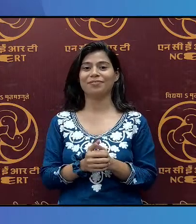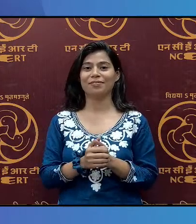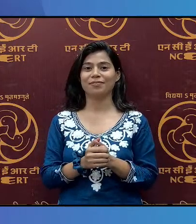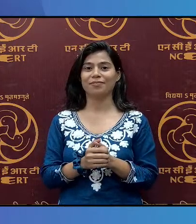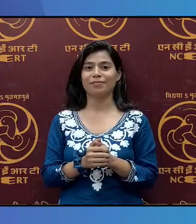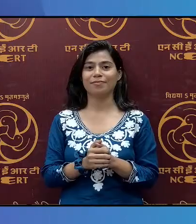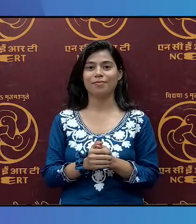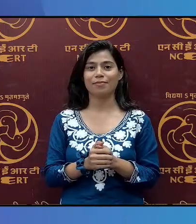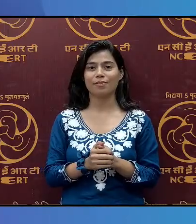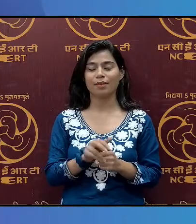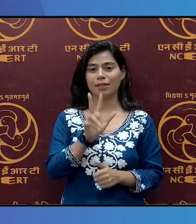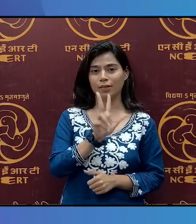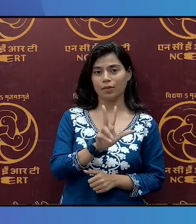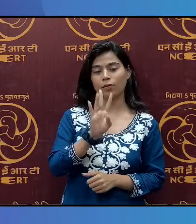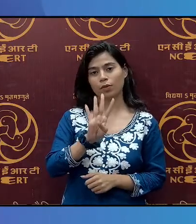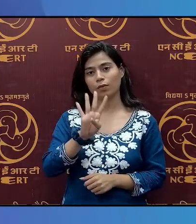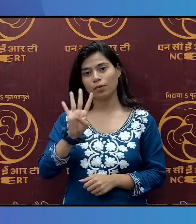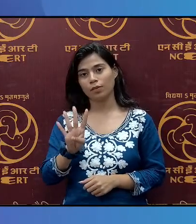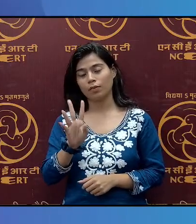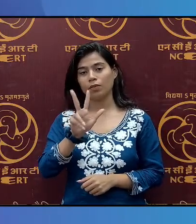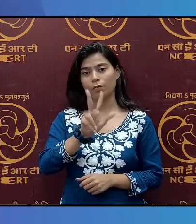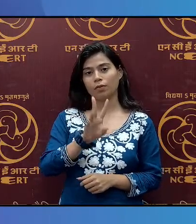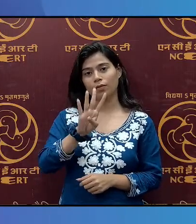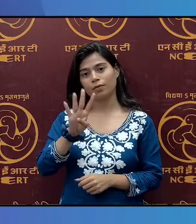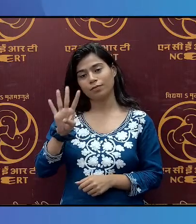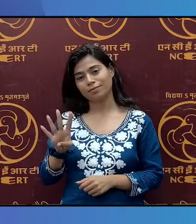on your screen. It's